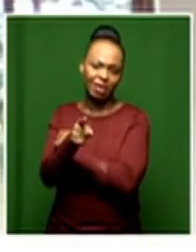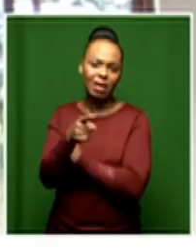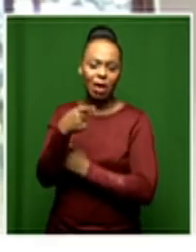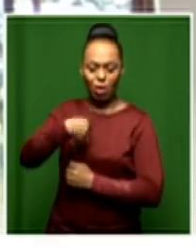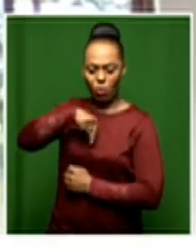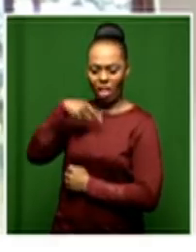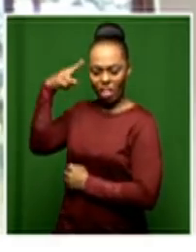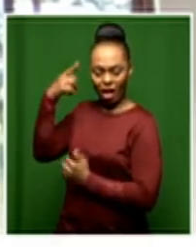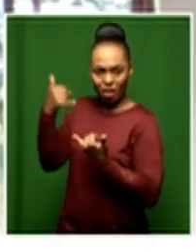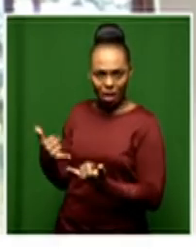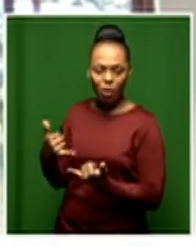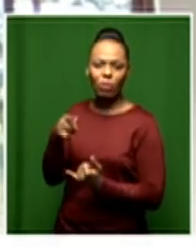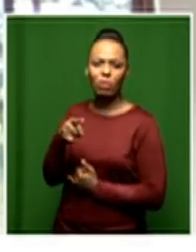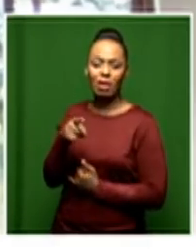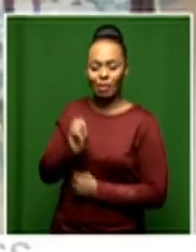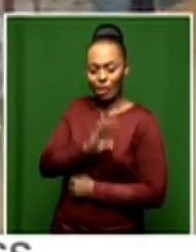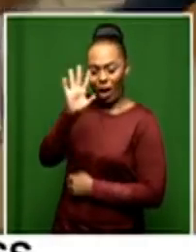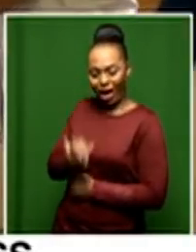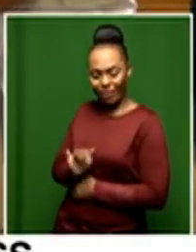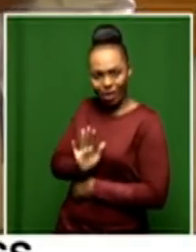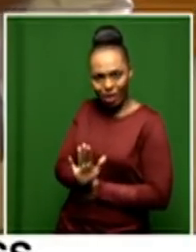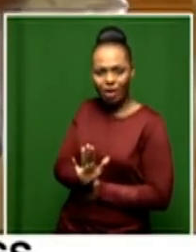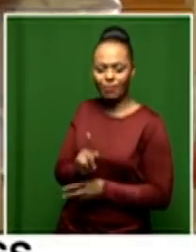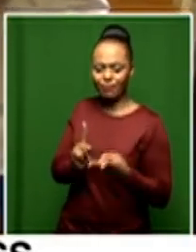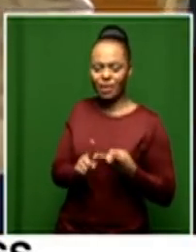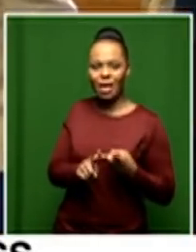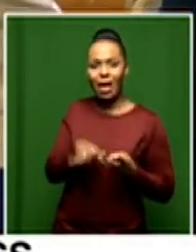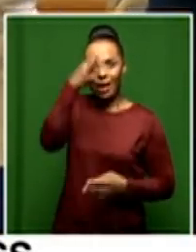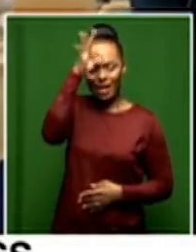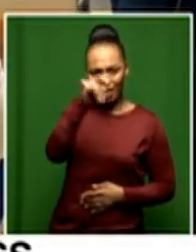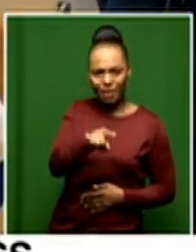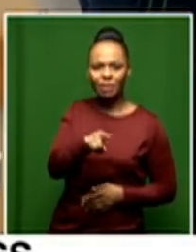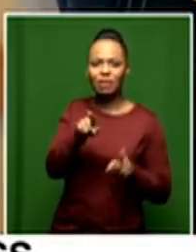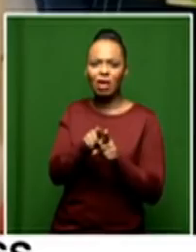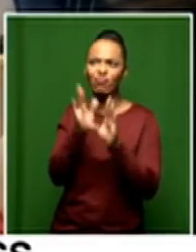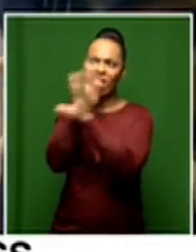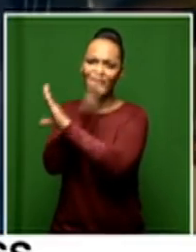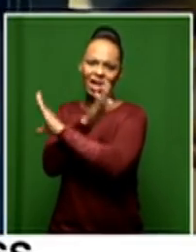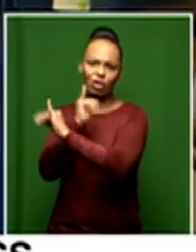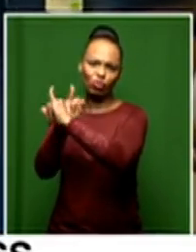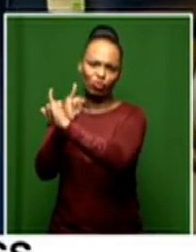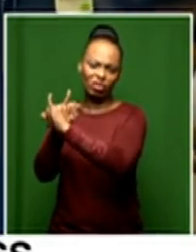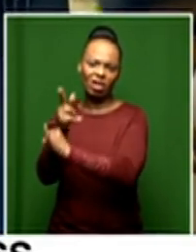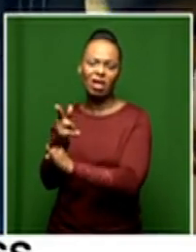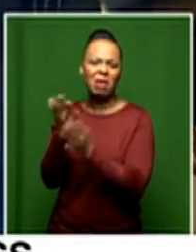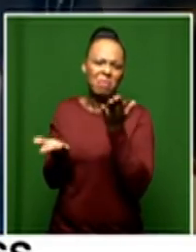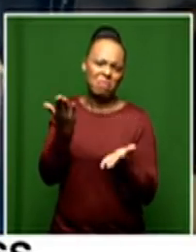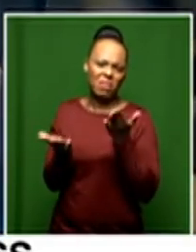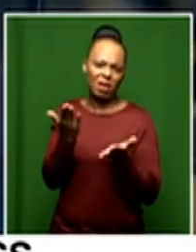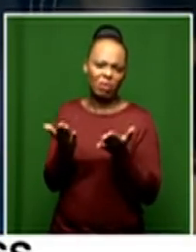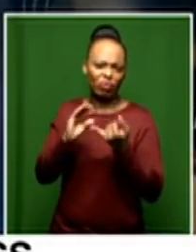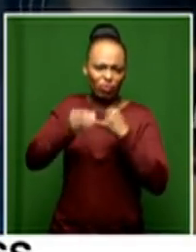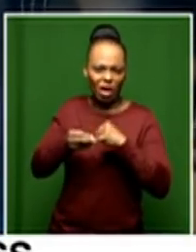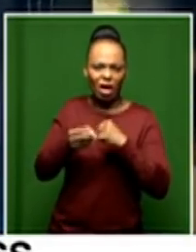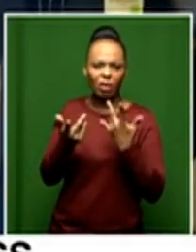is that we as South Africa and both our government but also our private institutions, we may have to be a little